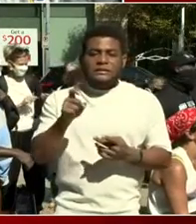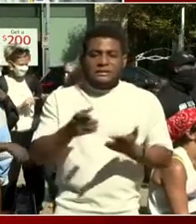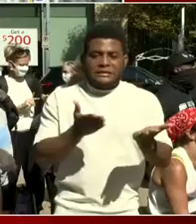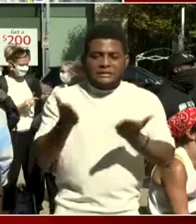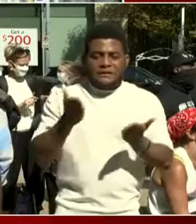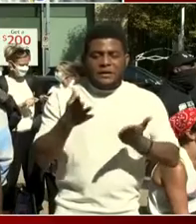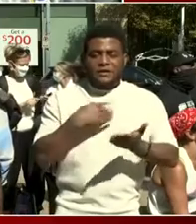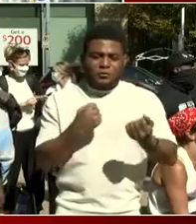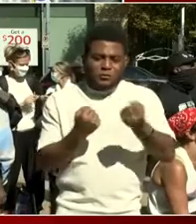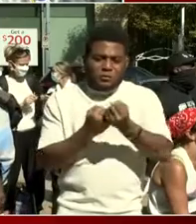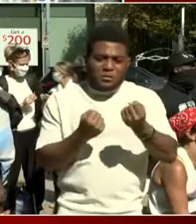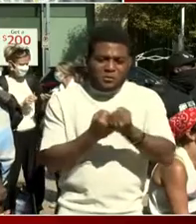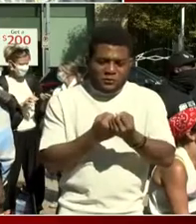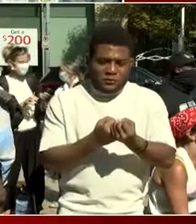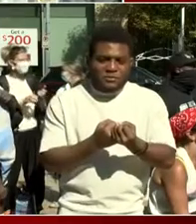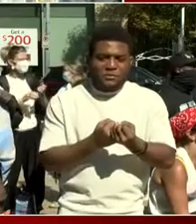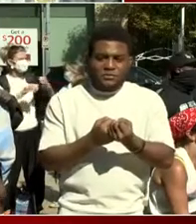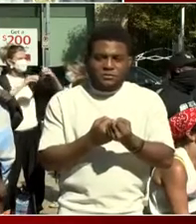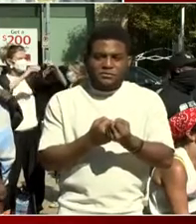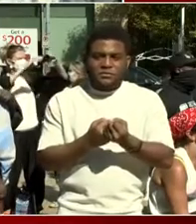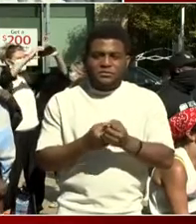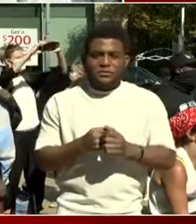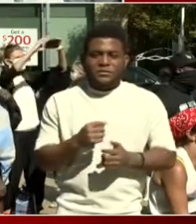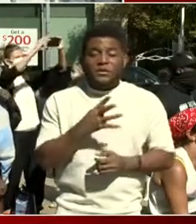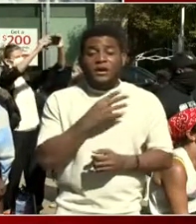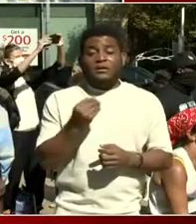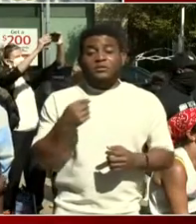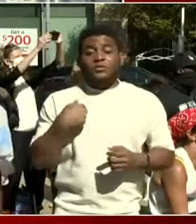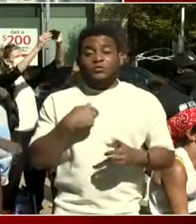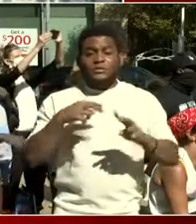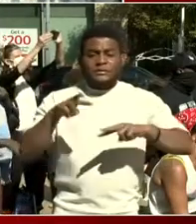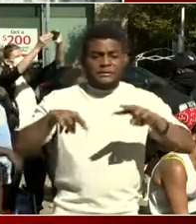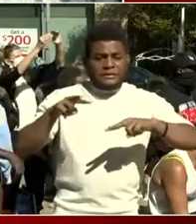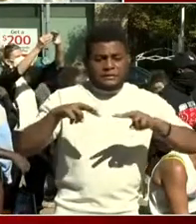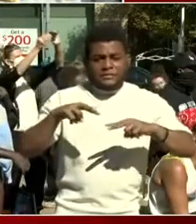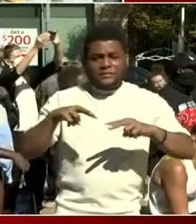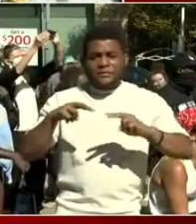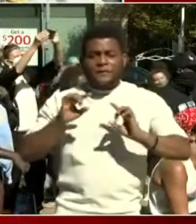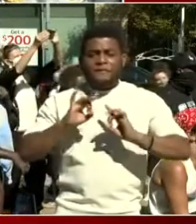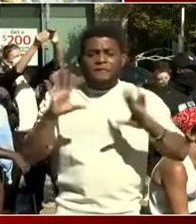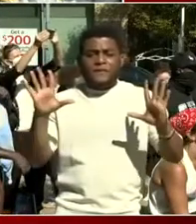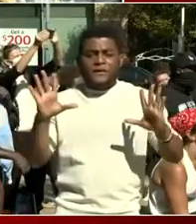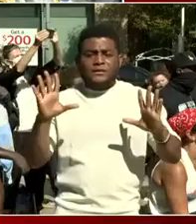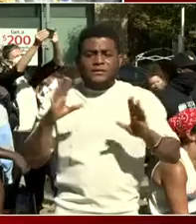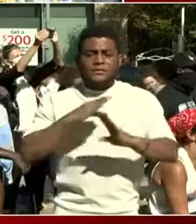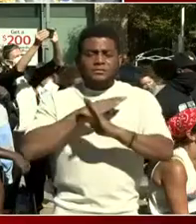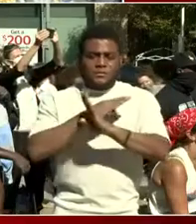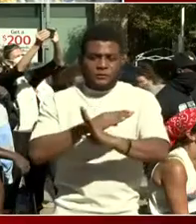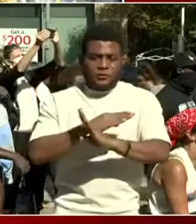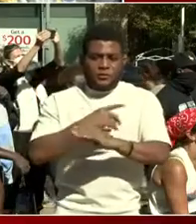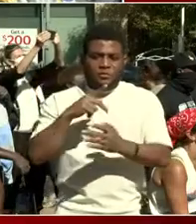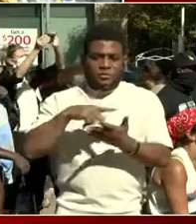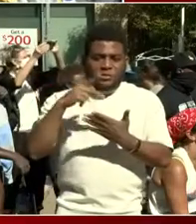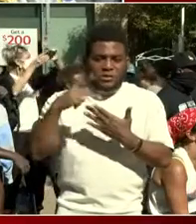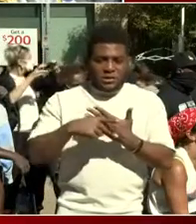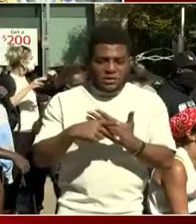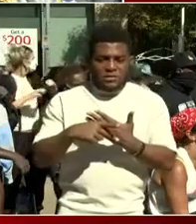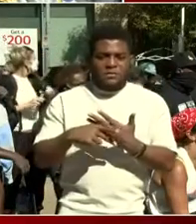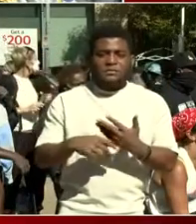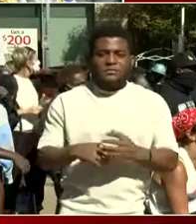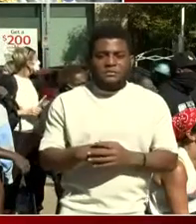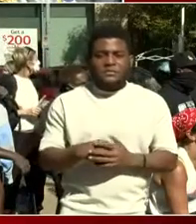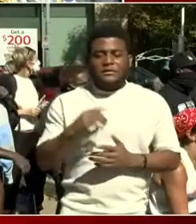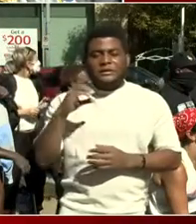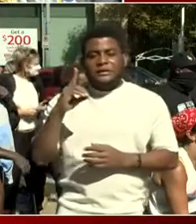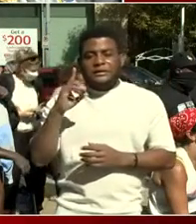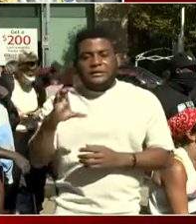that. And we are also looking at all of our violence prevention programs across the city and across the government. So the Office